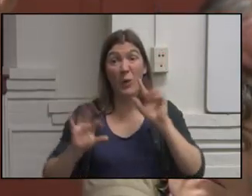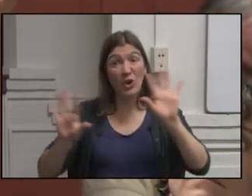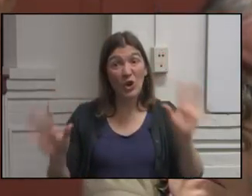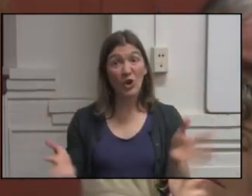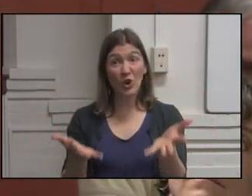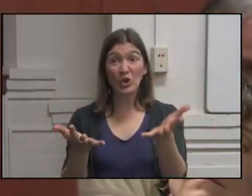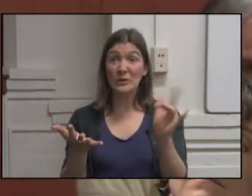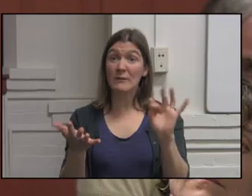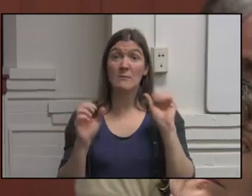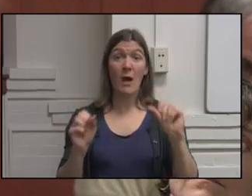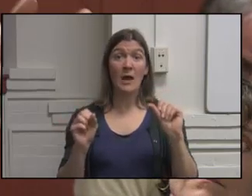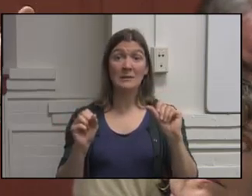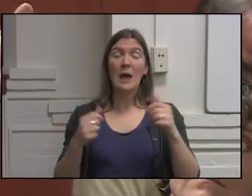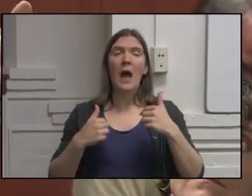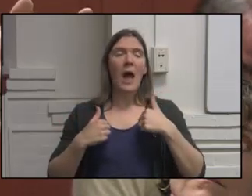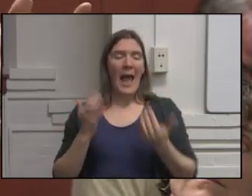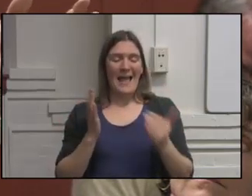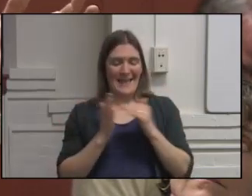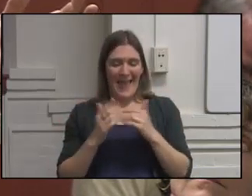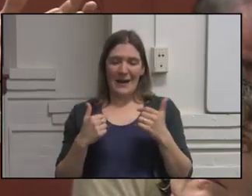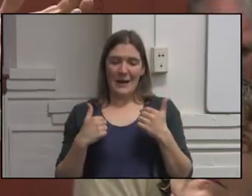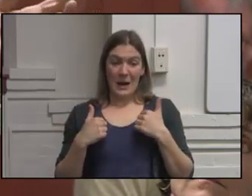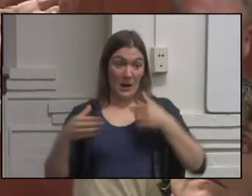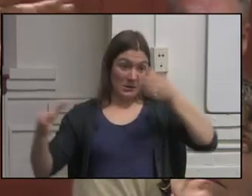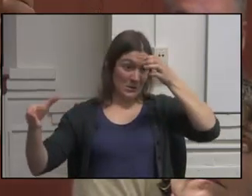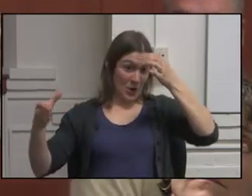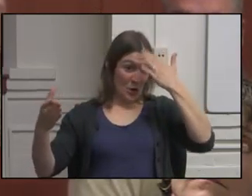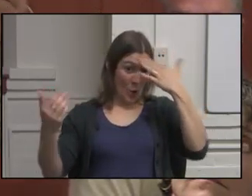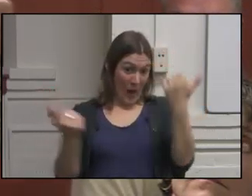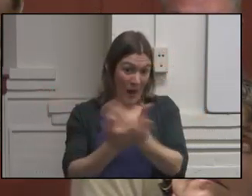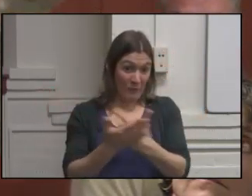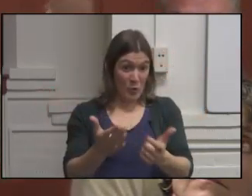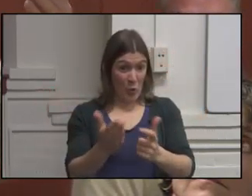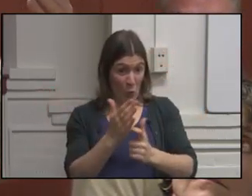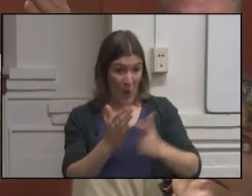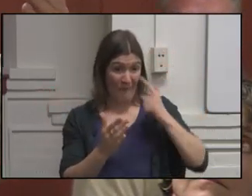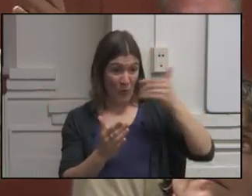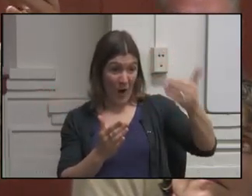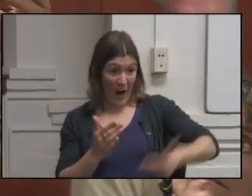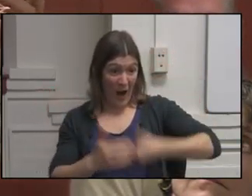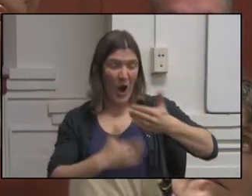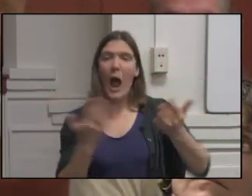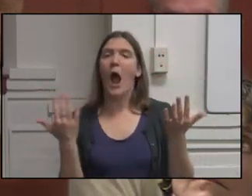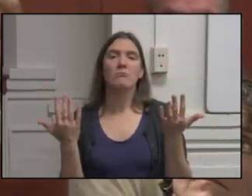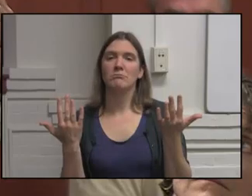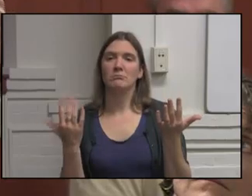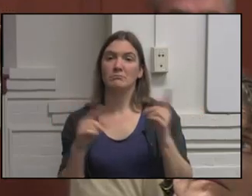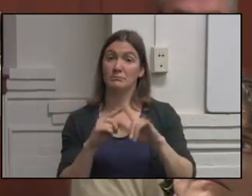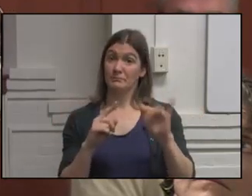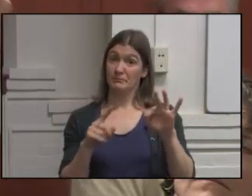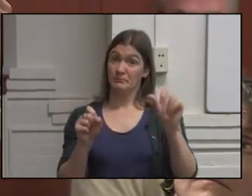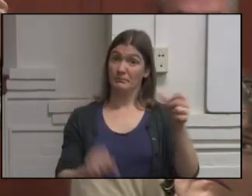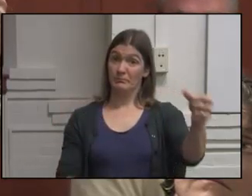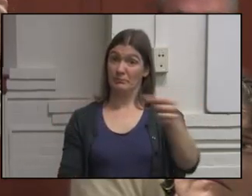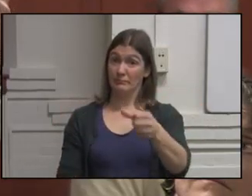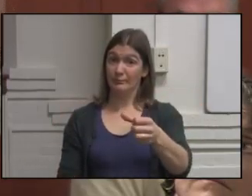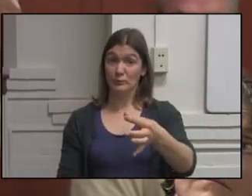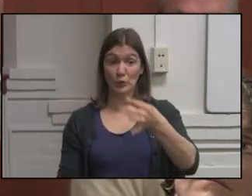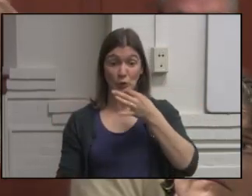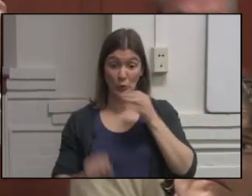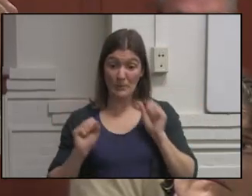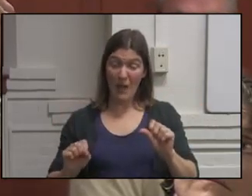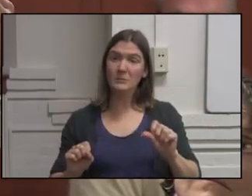again, you know, again, I do not know, you know, what it would take to have this happen, but if it would be possible to do what we